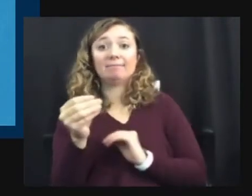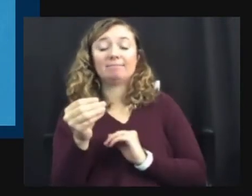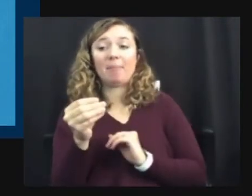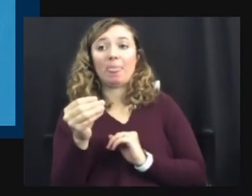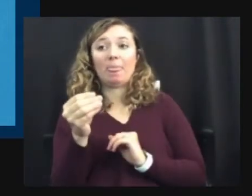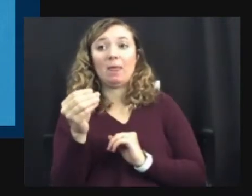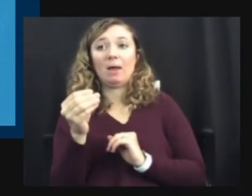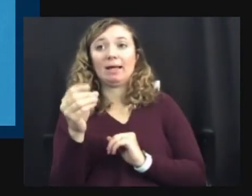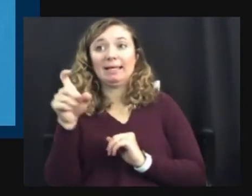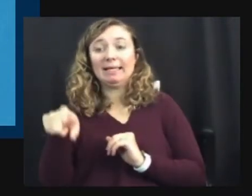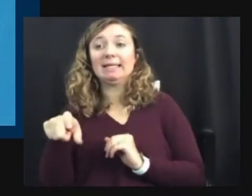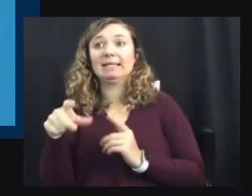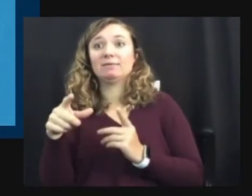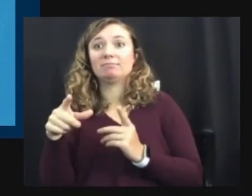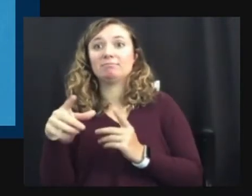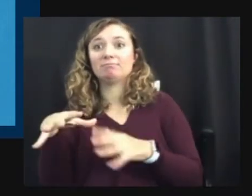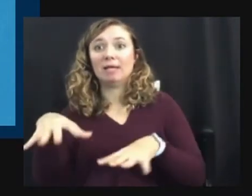said